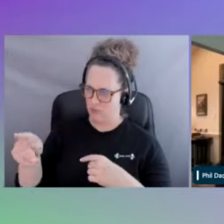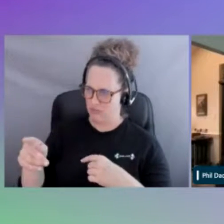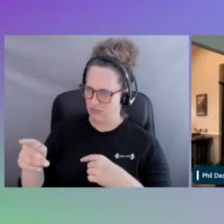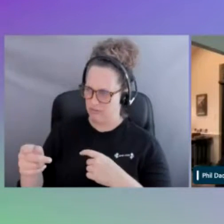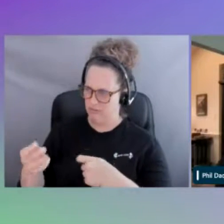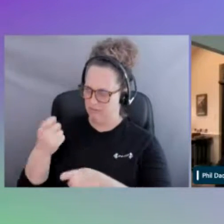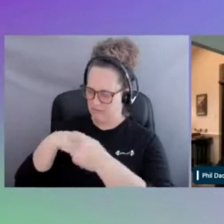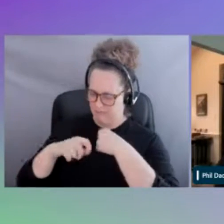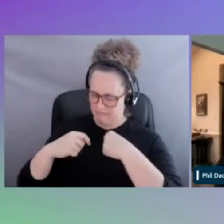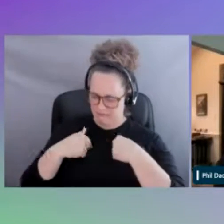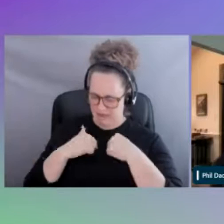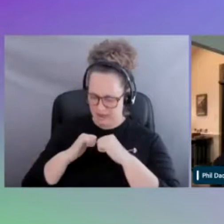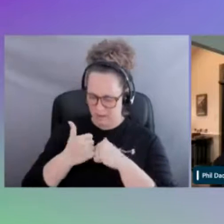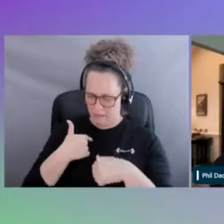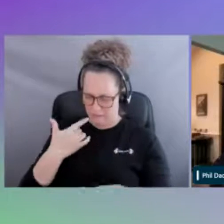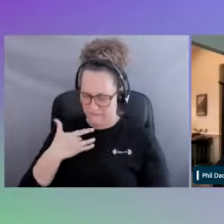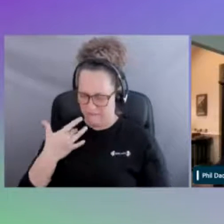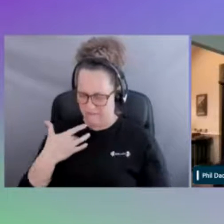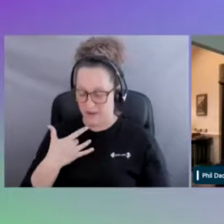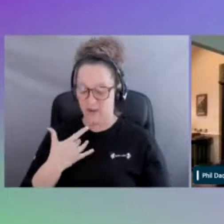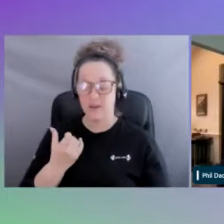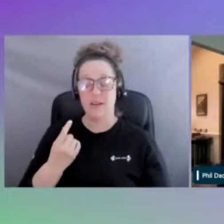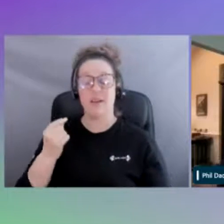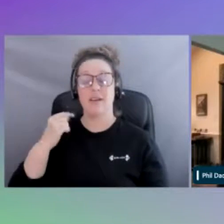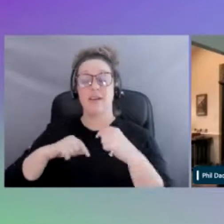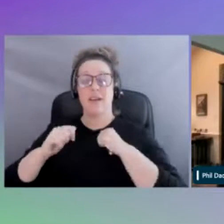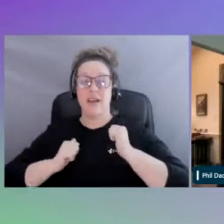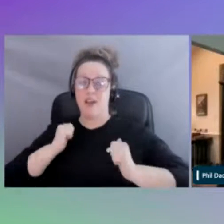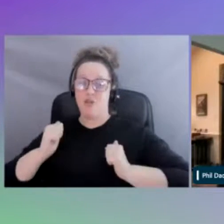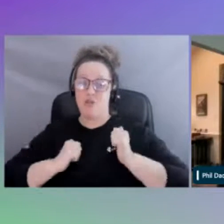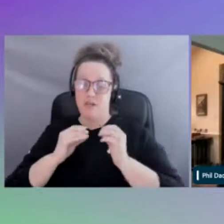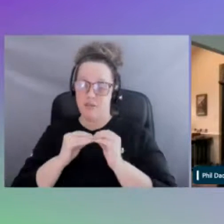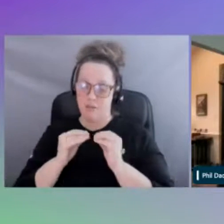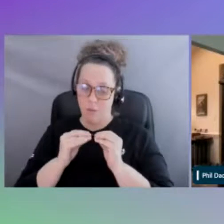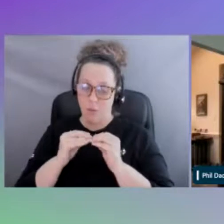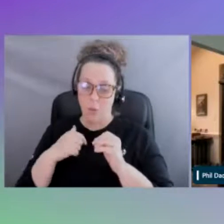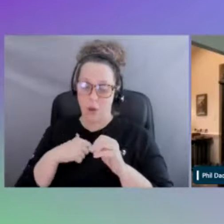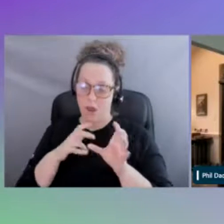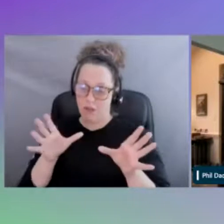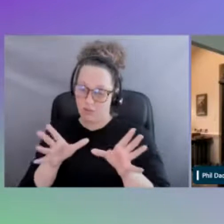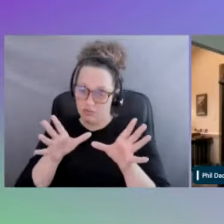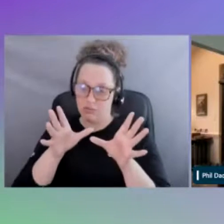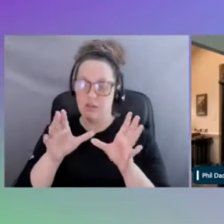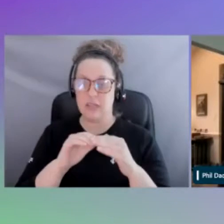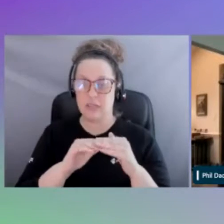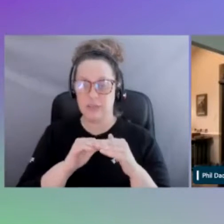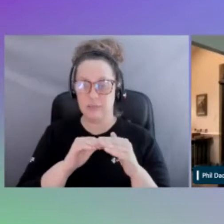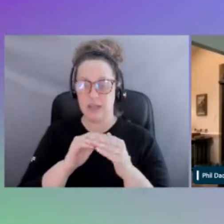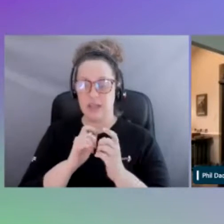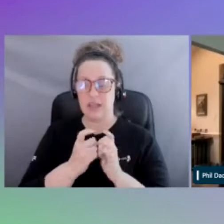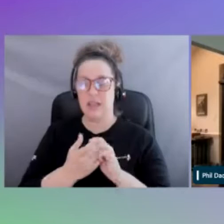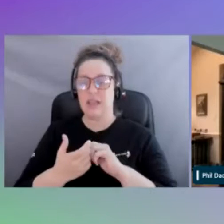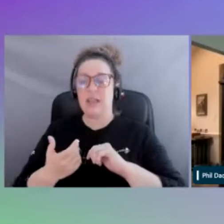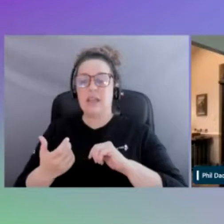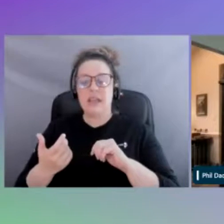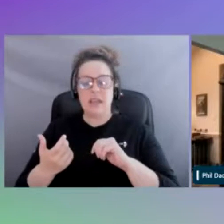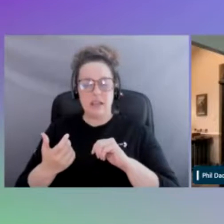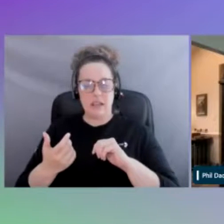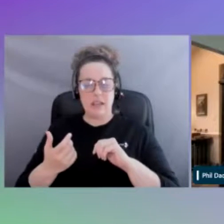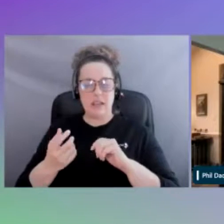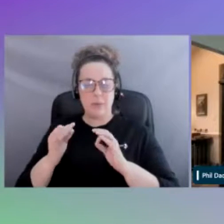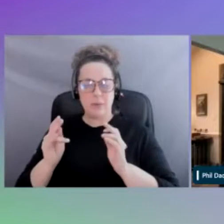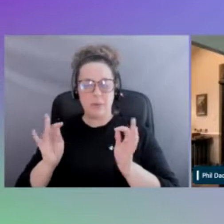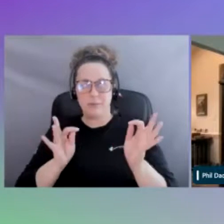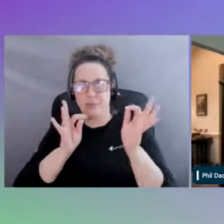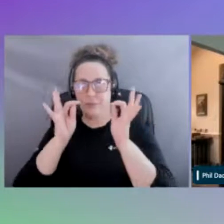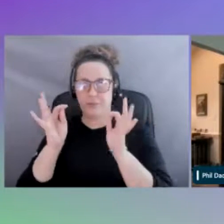said in the beginning, I was much more aggressive when I pushed accessibility. And it was really when people started eye rolling me